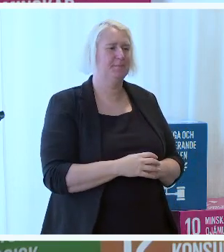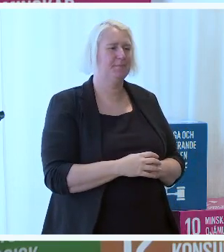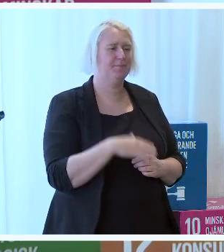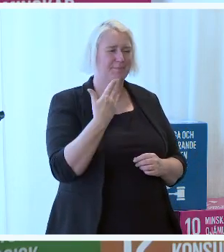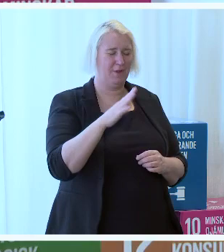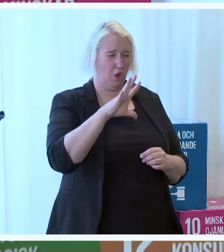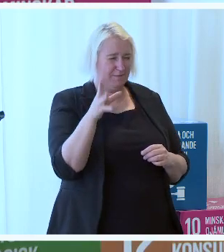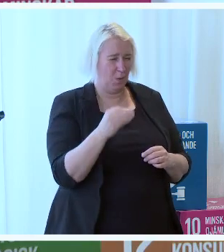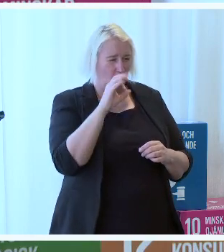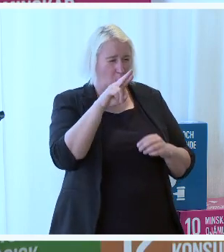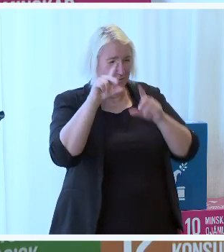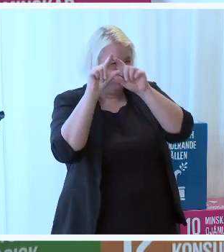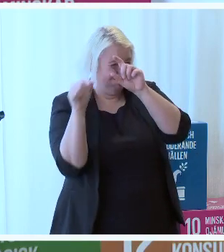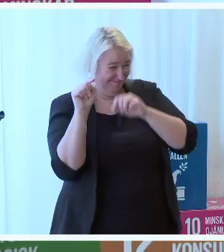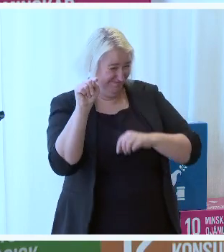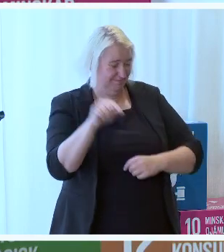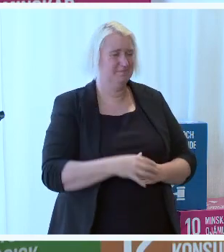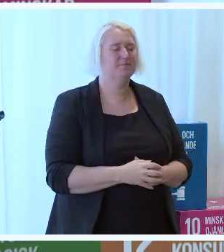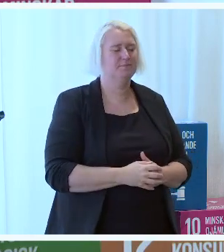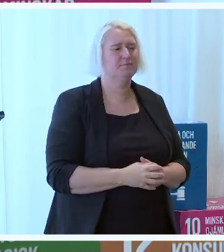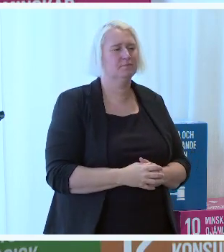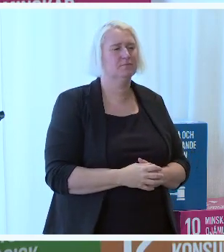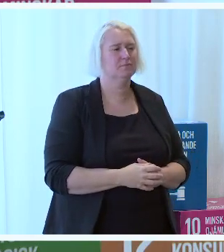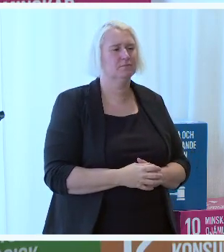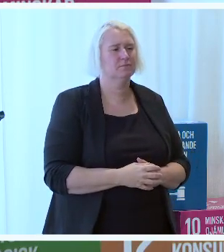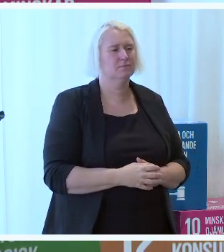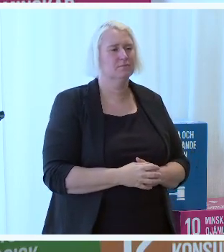we're intervening with the droughts and helping